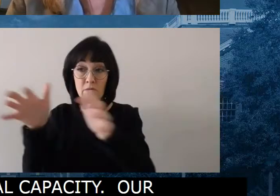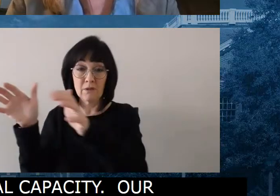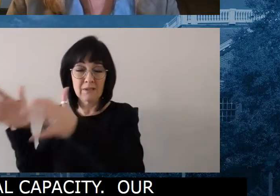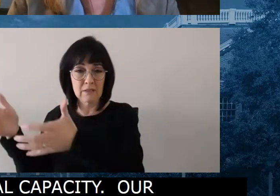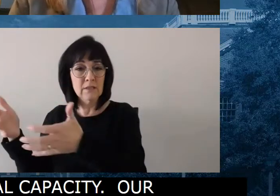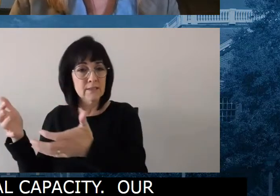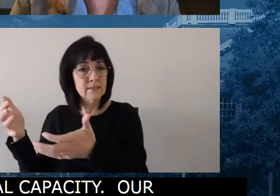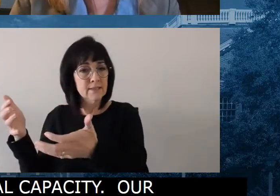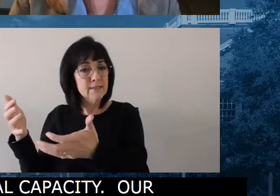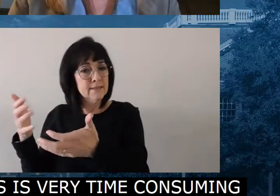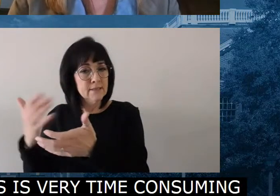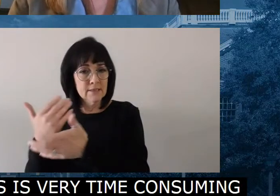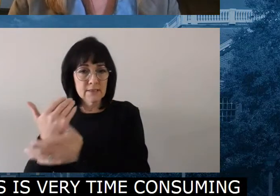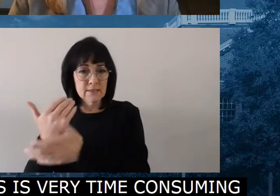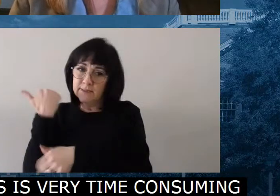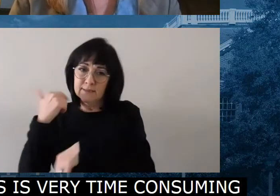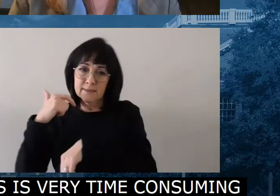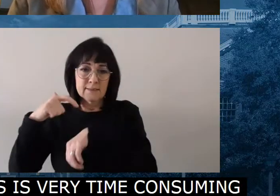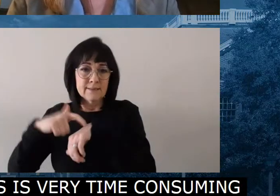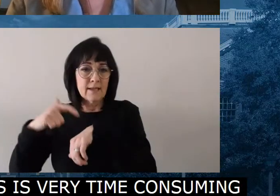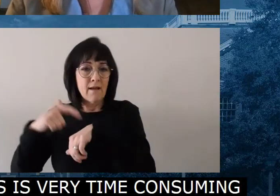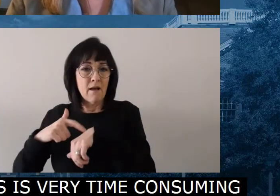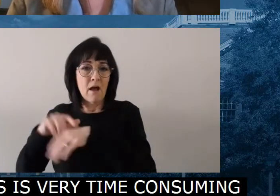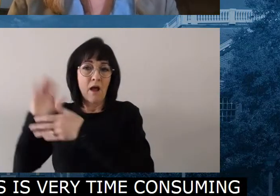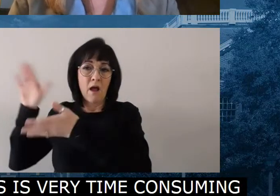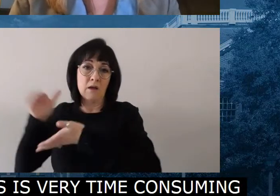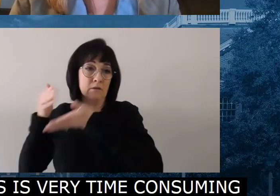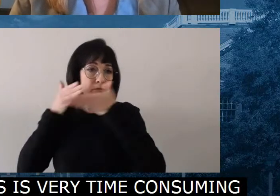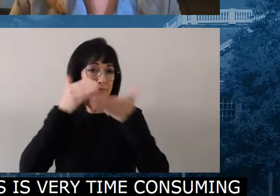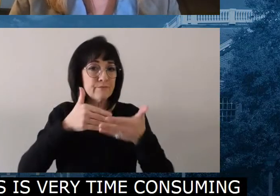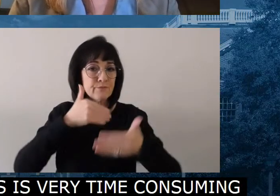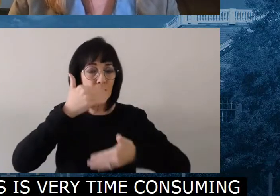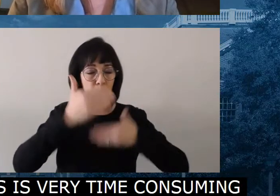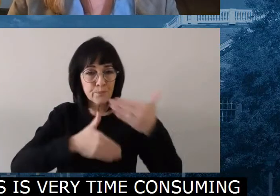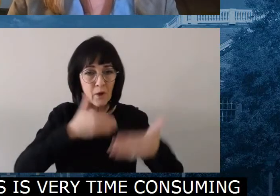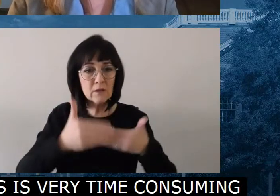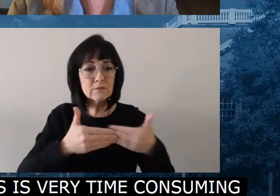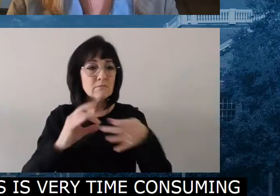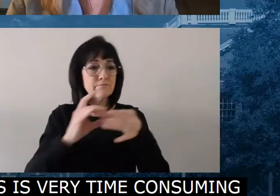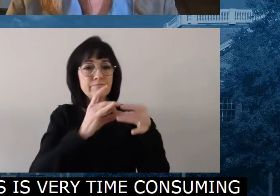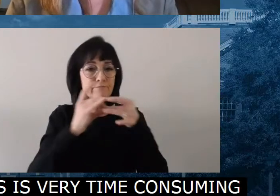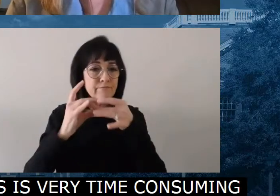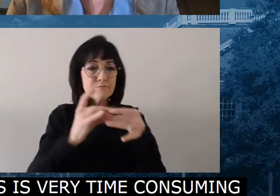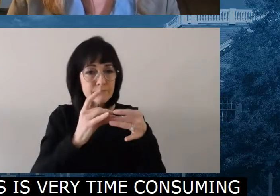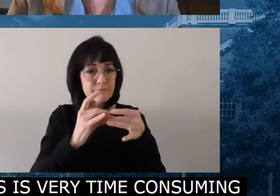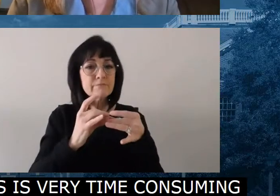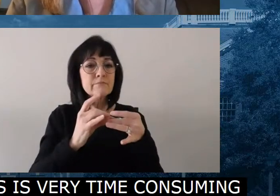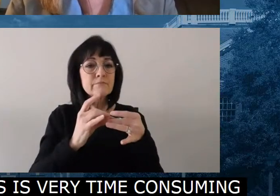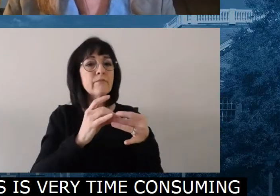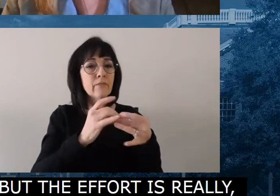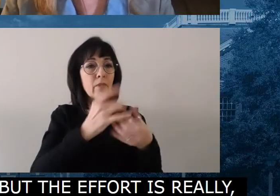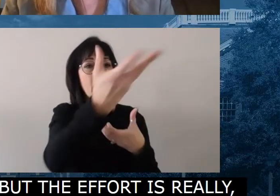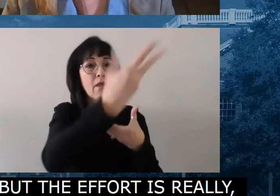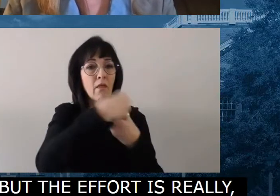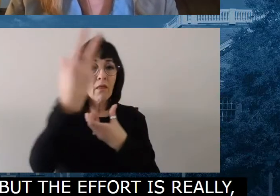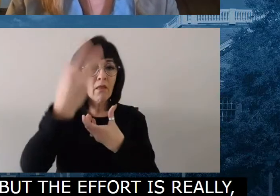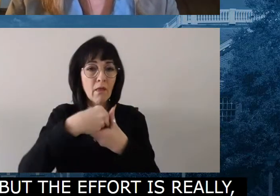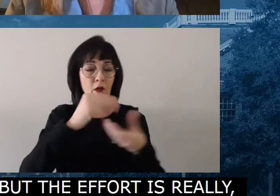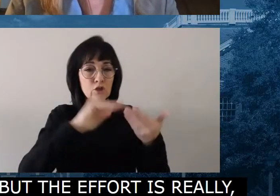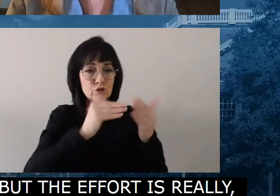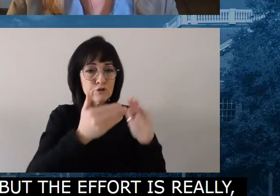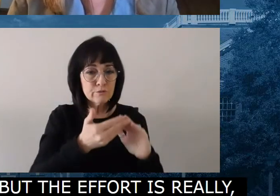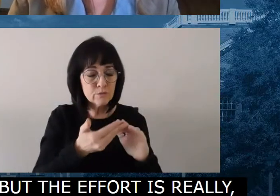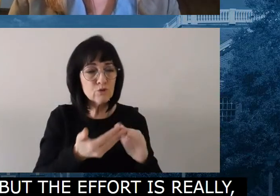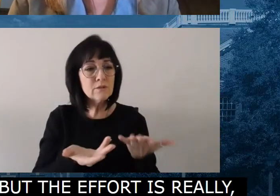is really, really important. You heard me and AJ talking earlier about curatives additional